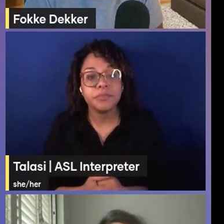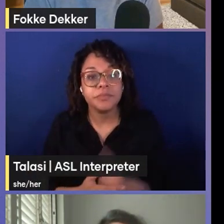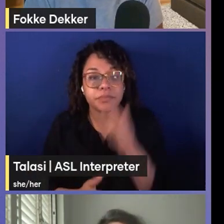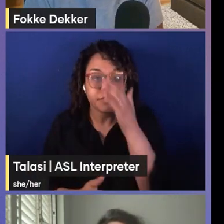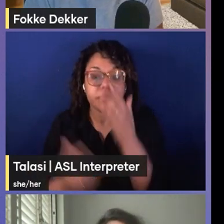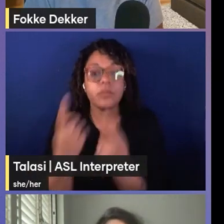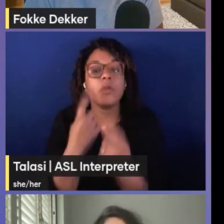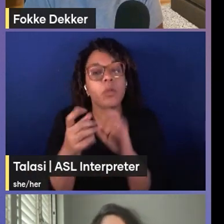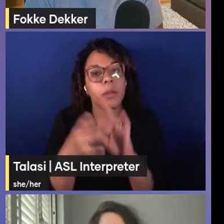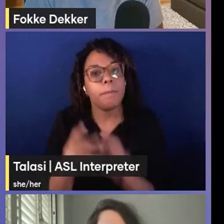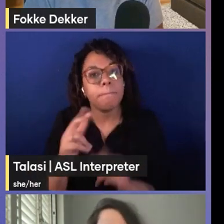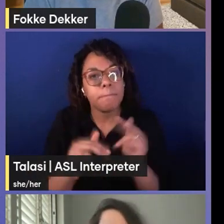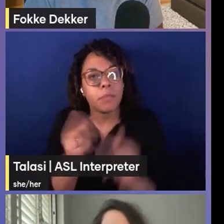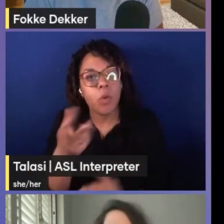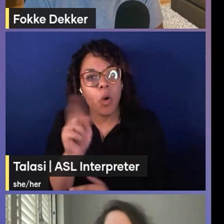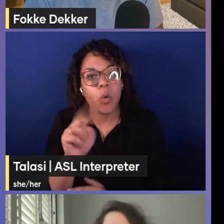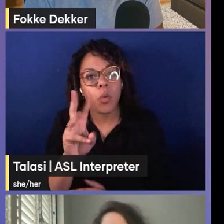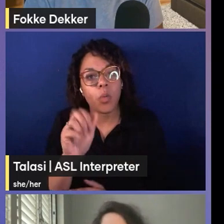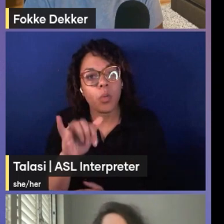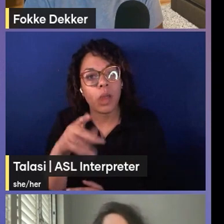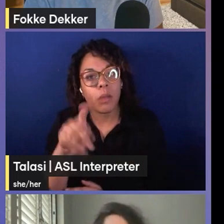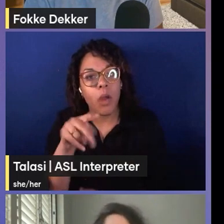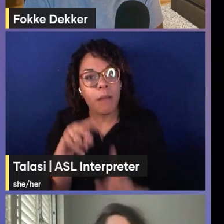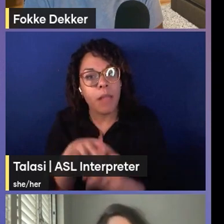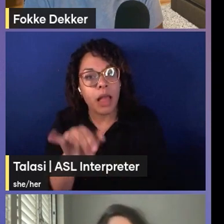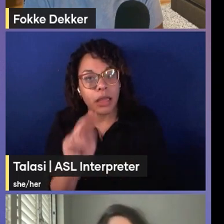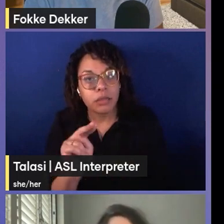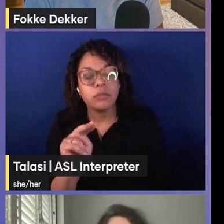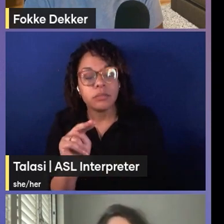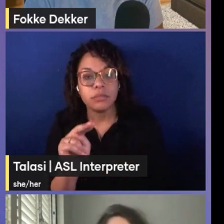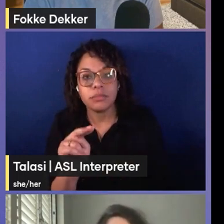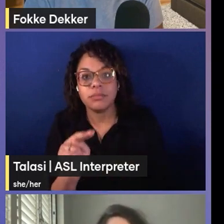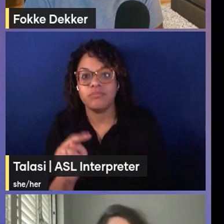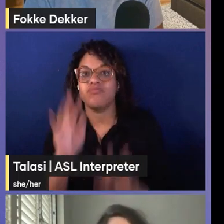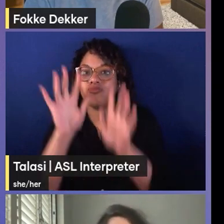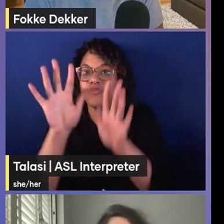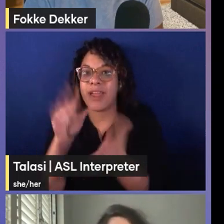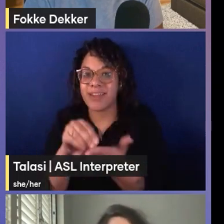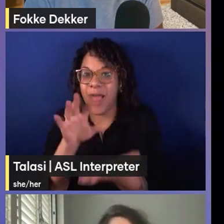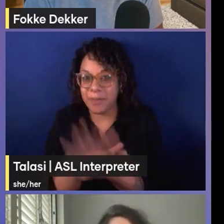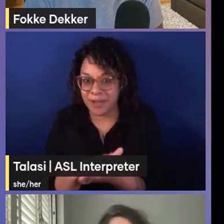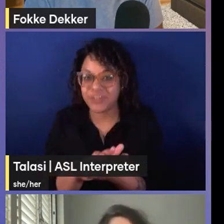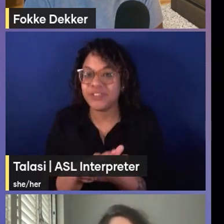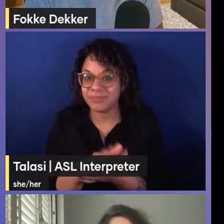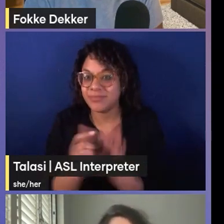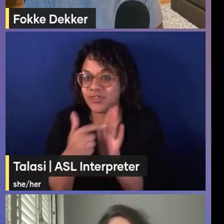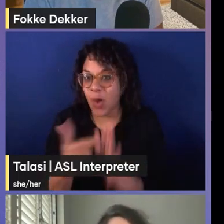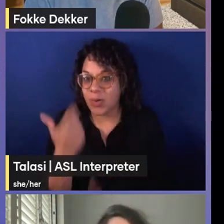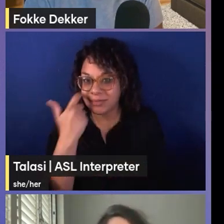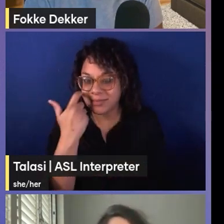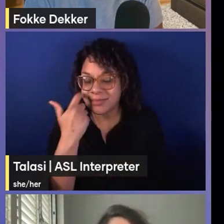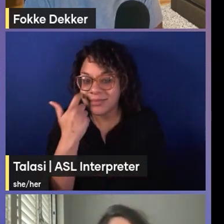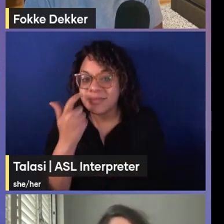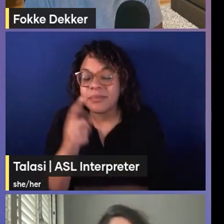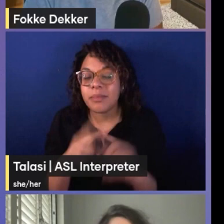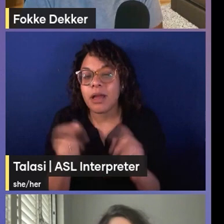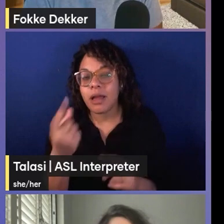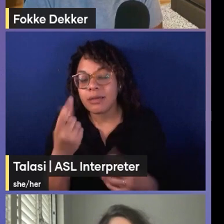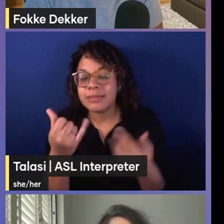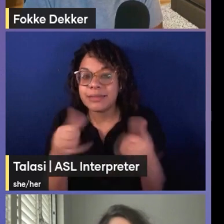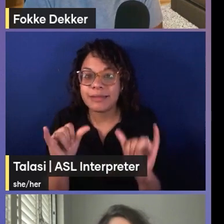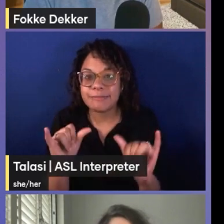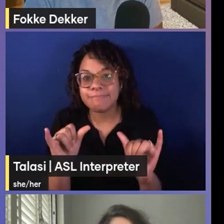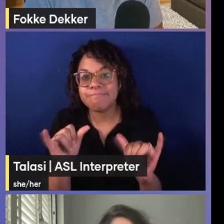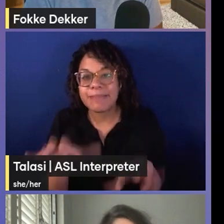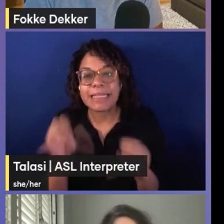questions about building your own Waypoint plugin, there's great documentation as we've shown before, but it still